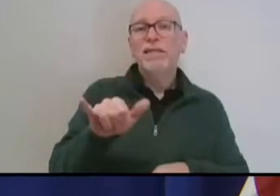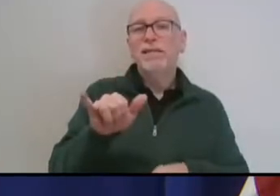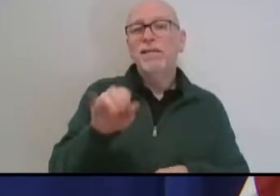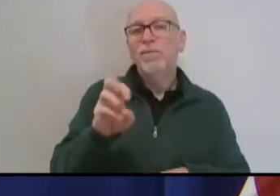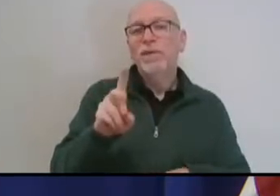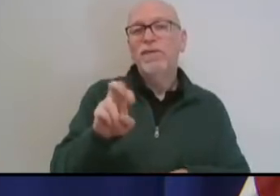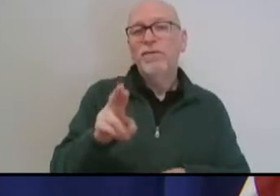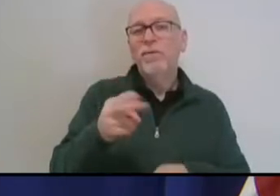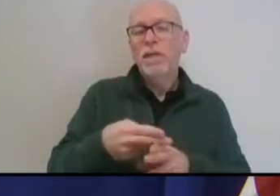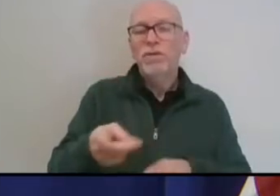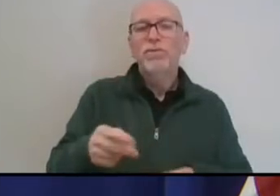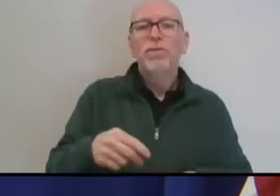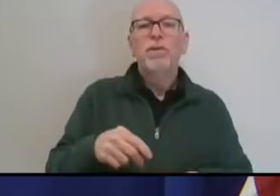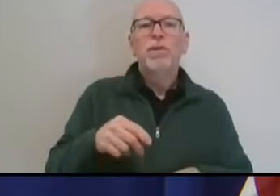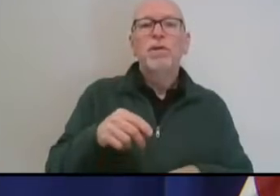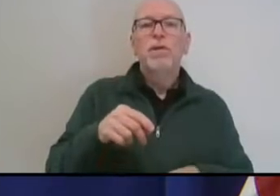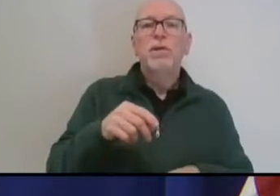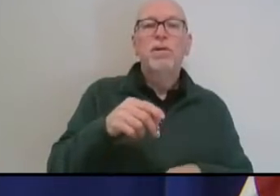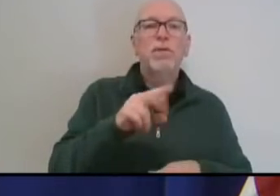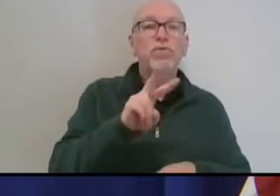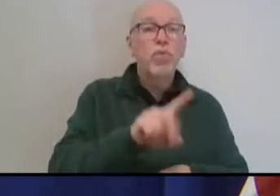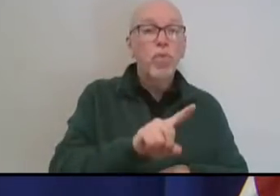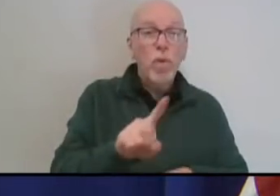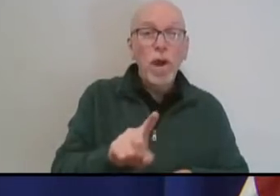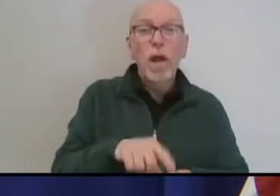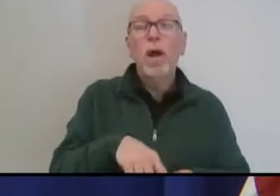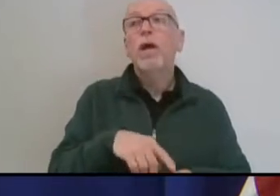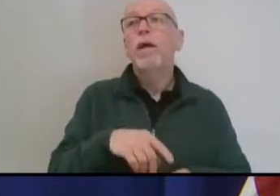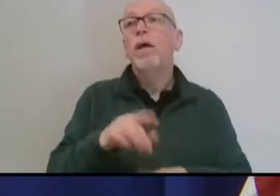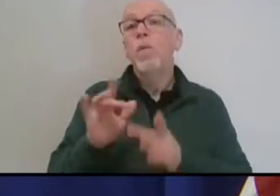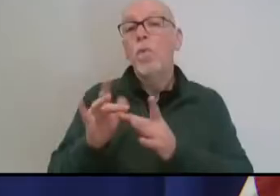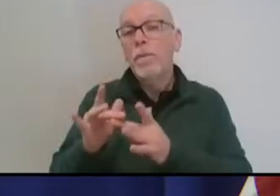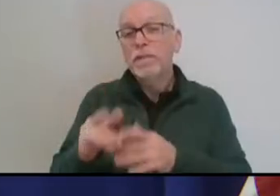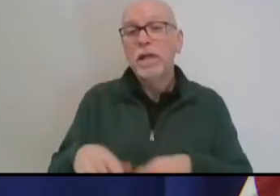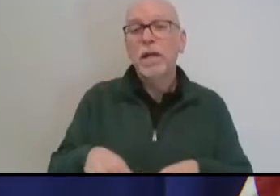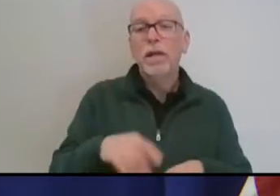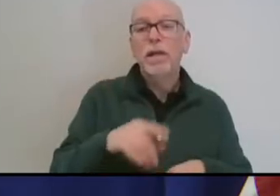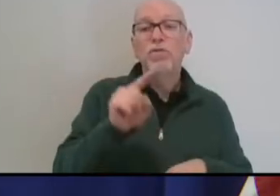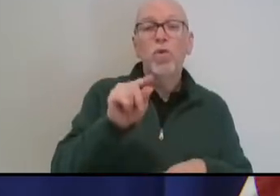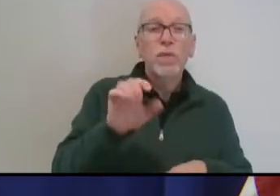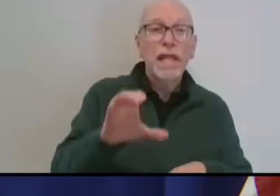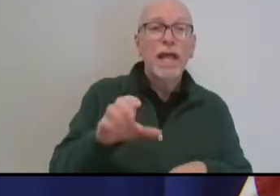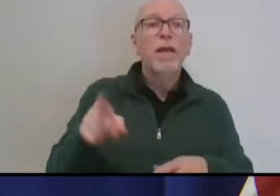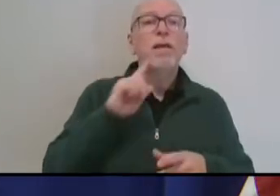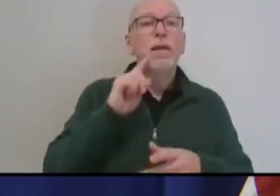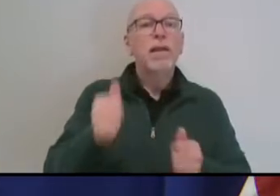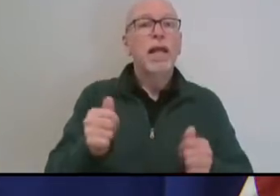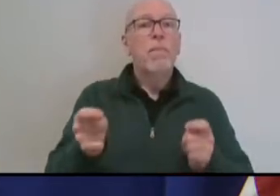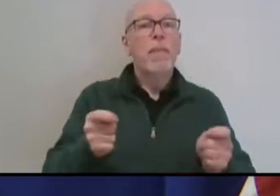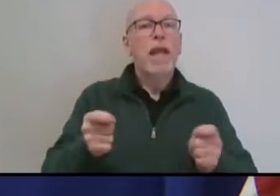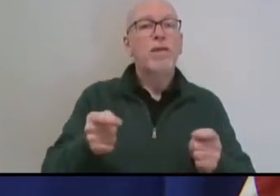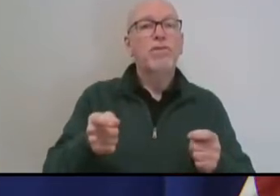credit to 211 and to our website and to Zotec for being able to manage